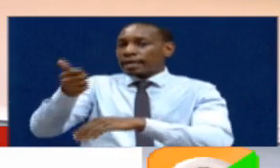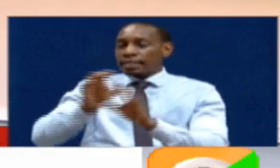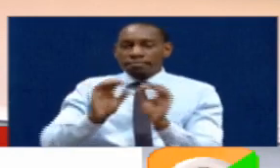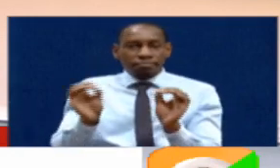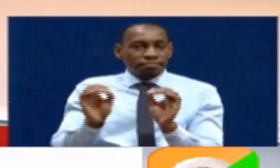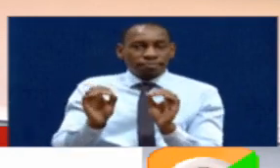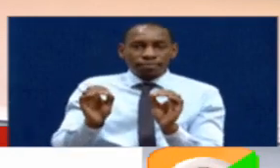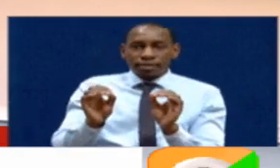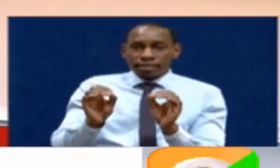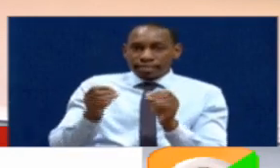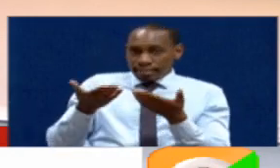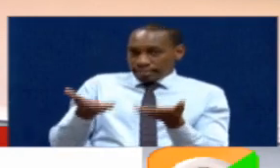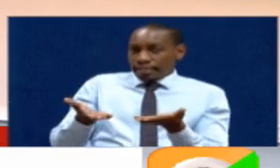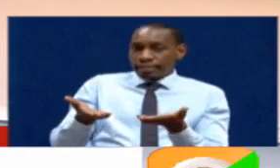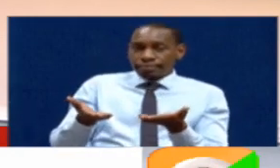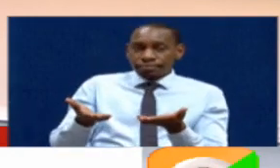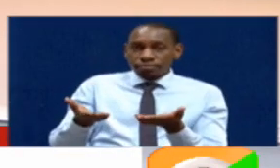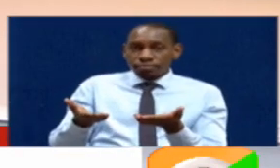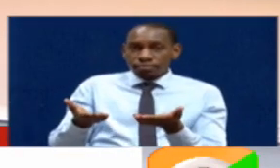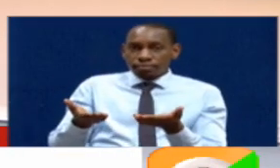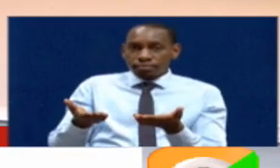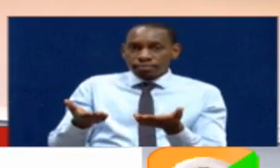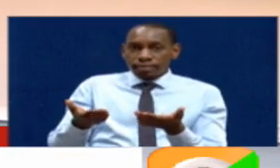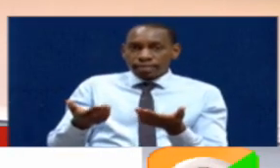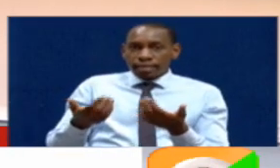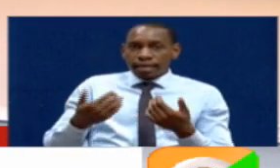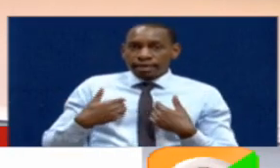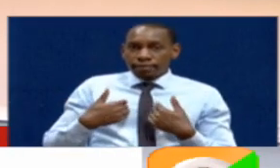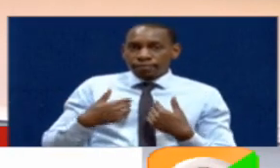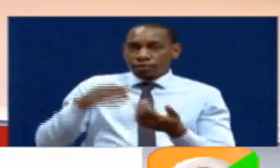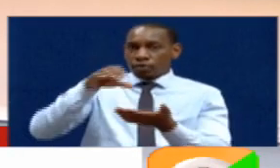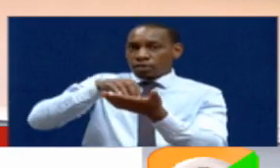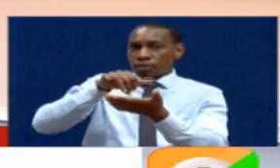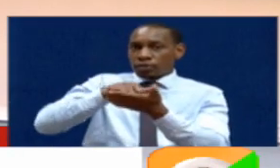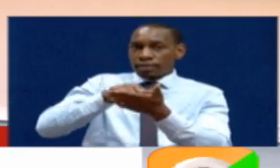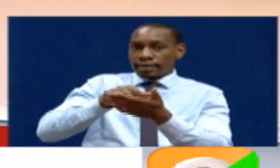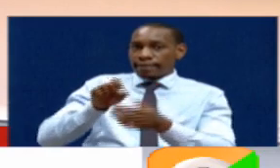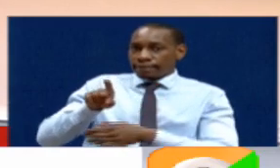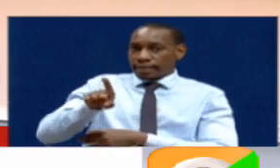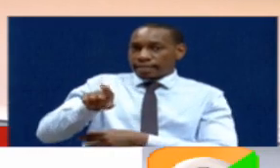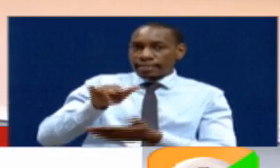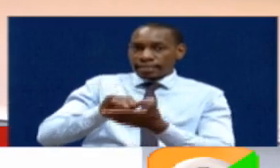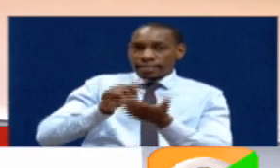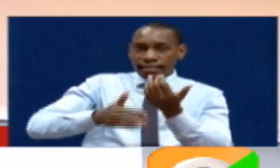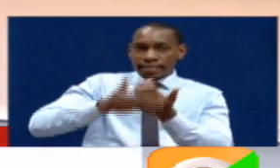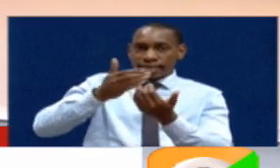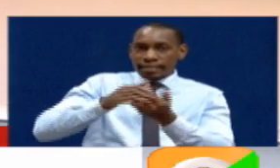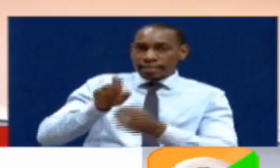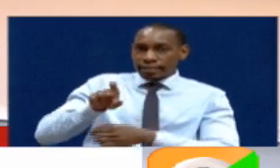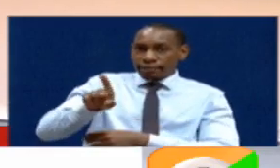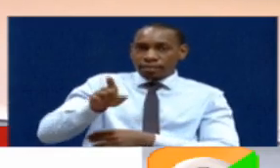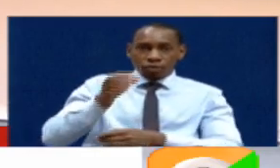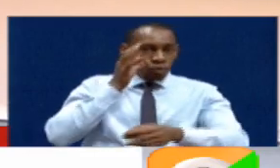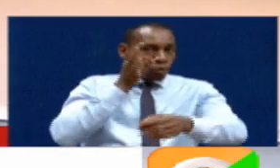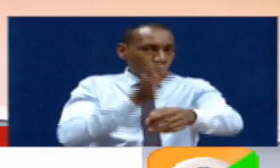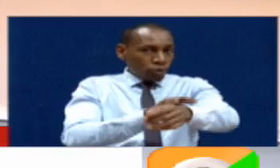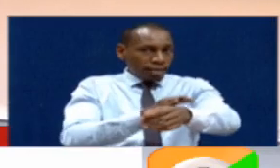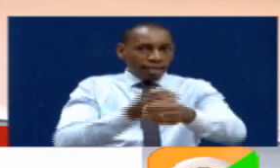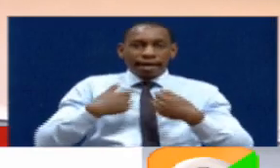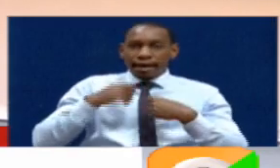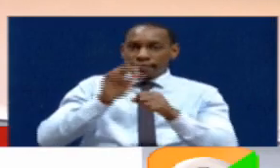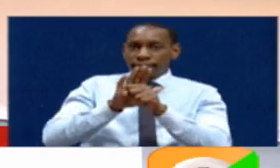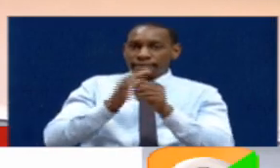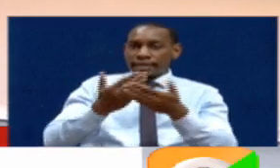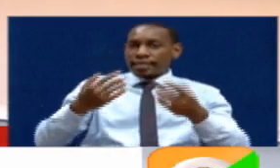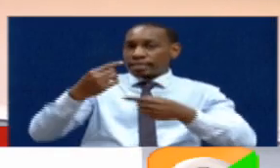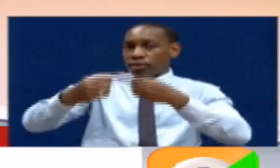because now I'm in a threat where it's the virus. You're looking after the infection on the wound. So there are so many things